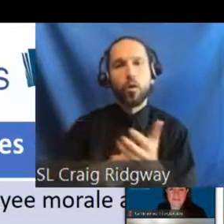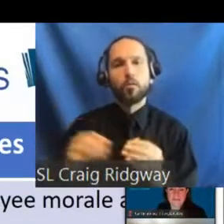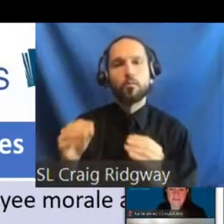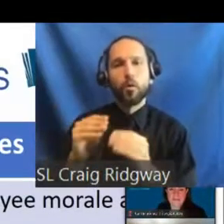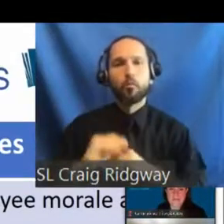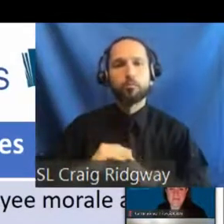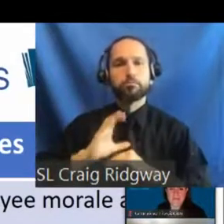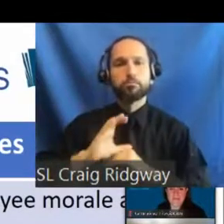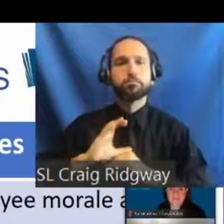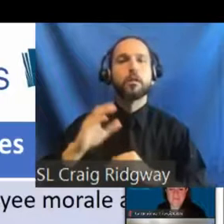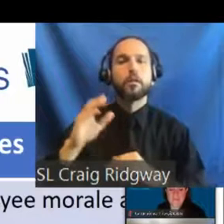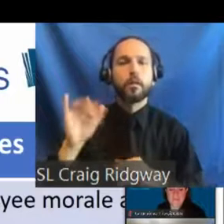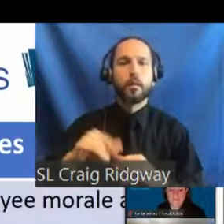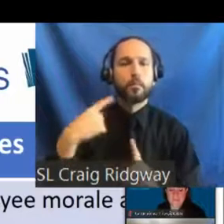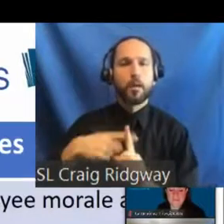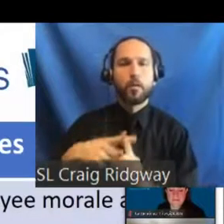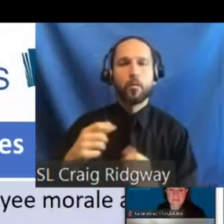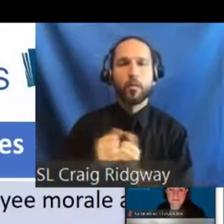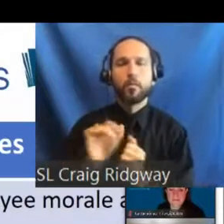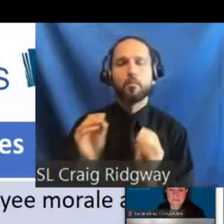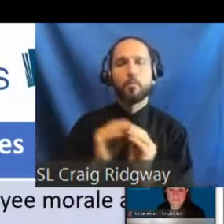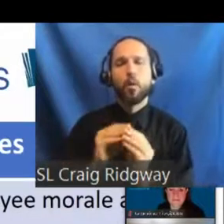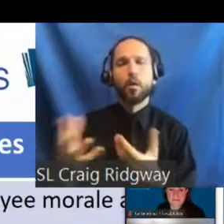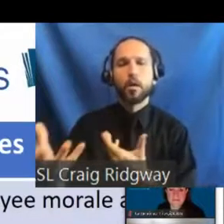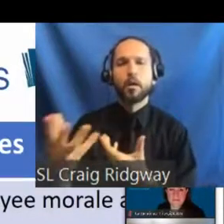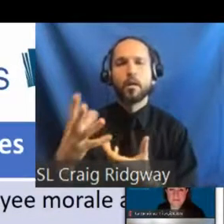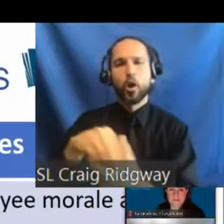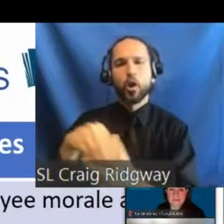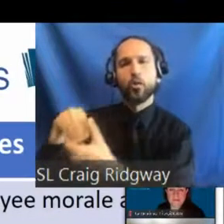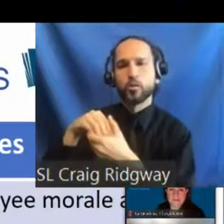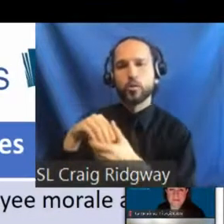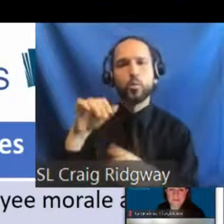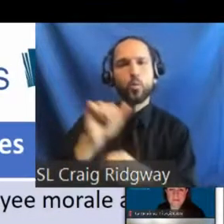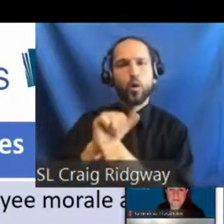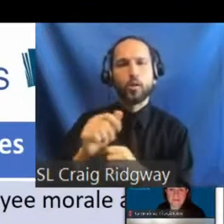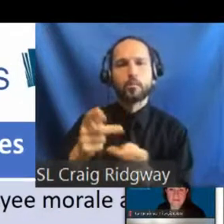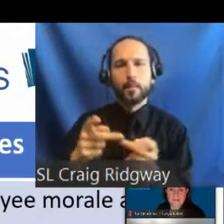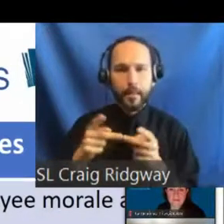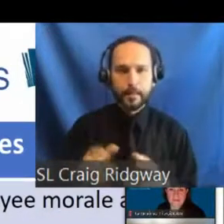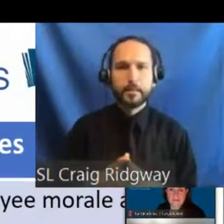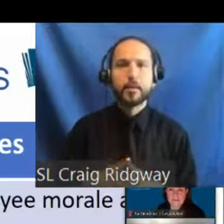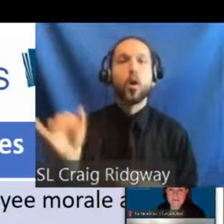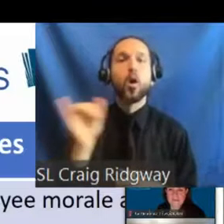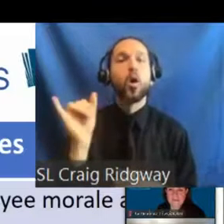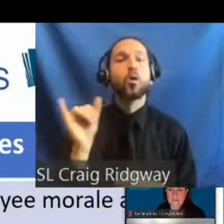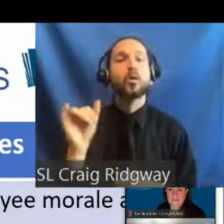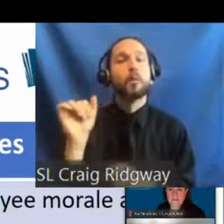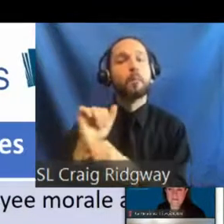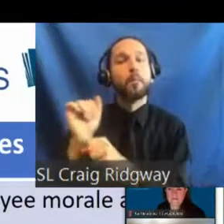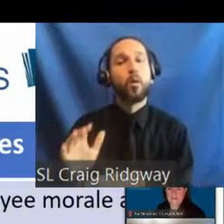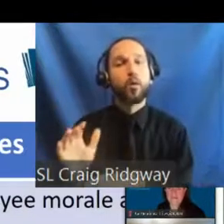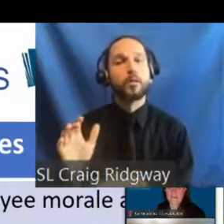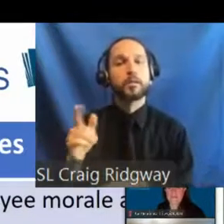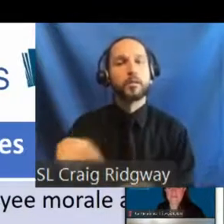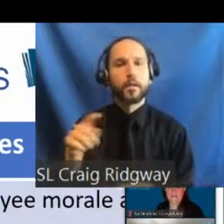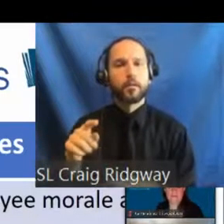positivity associated with an inclusive workplace. Employees with autism have reported improved